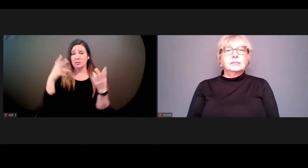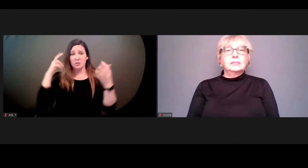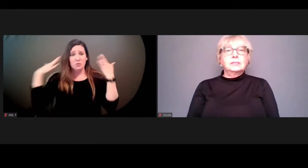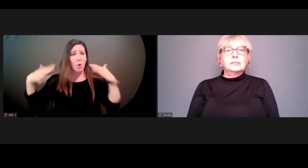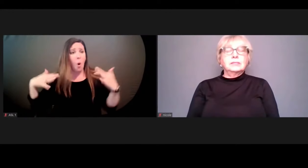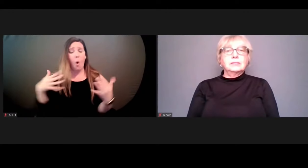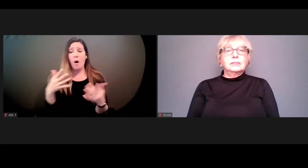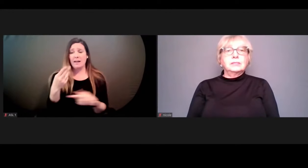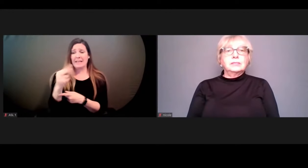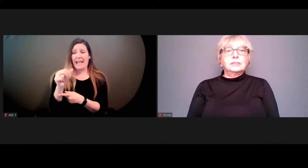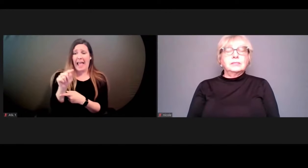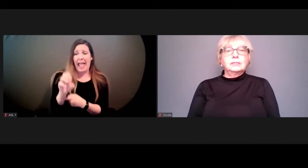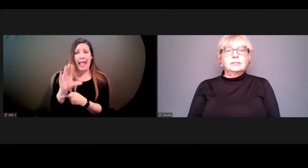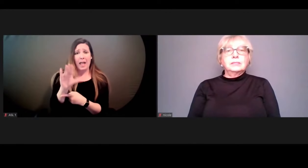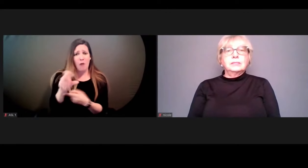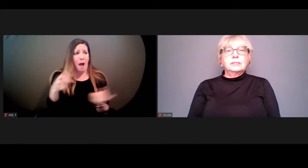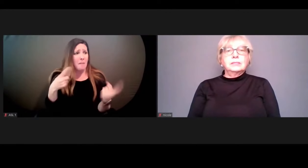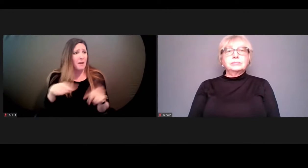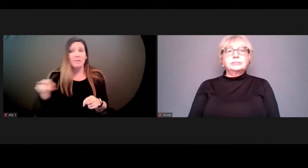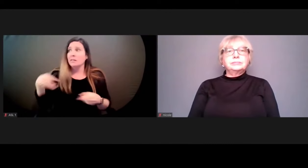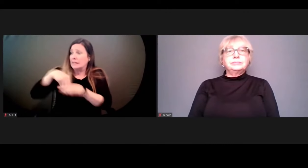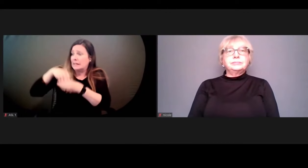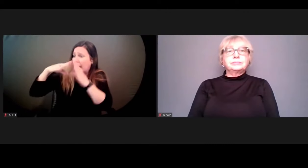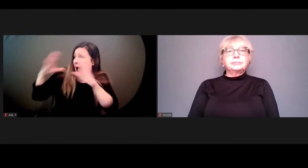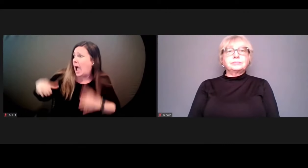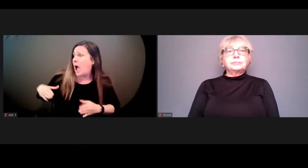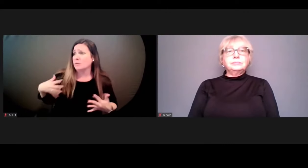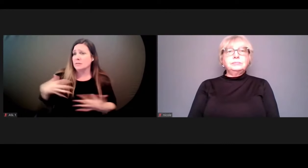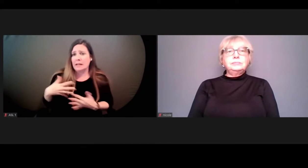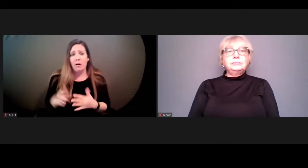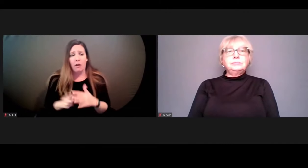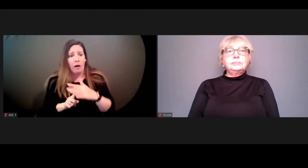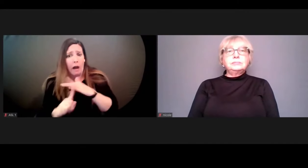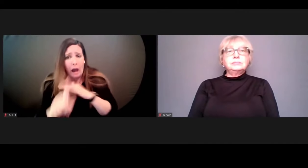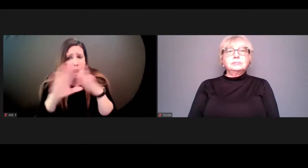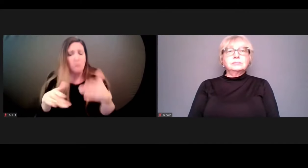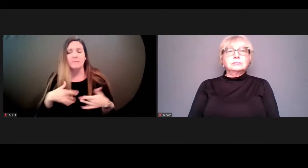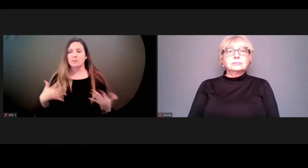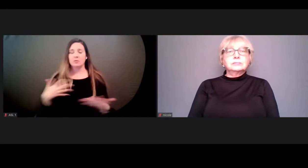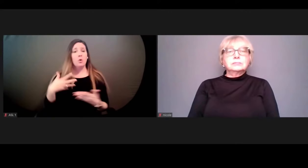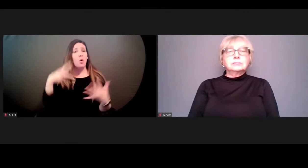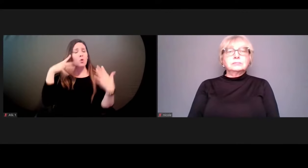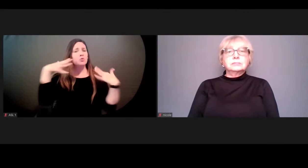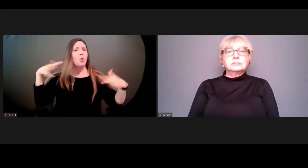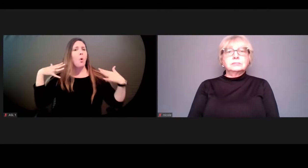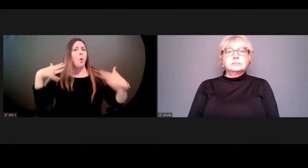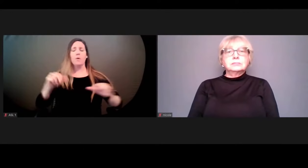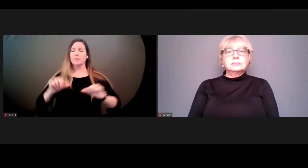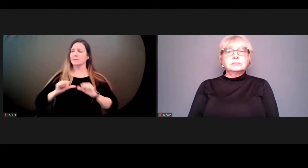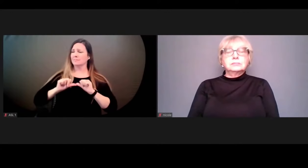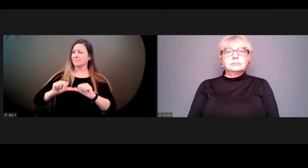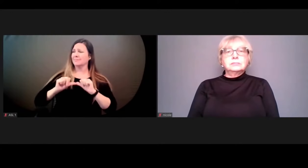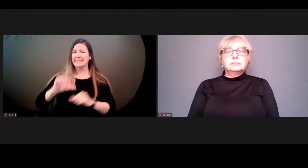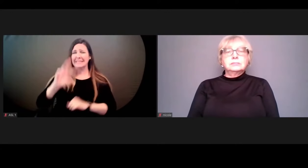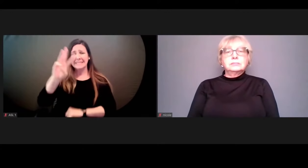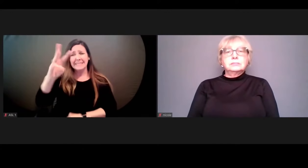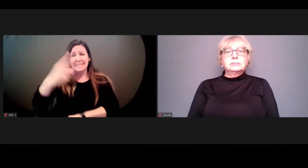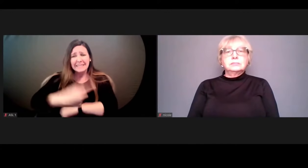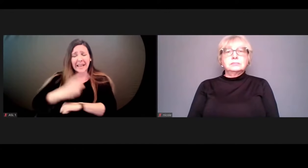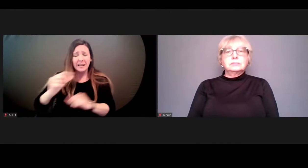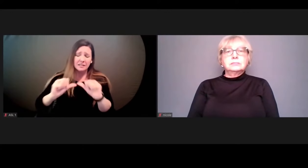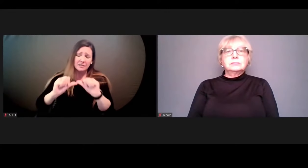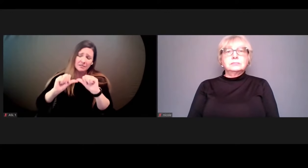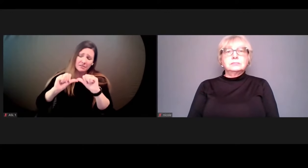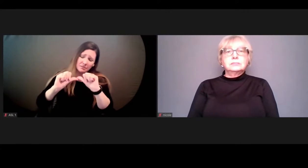out. They're scared. They're in their house. They're scared. The noise is unbearable. 6 days of honking